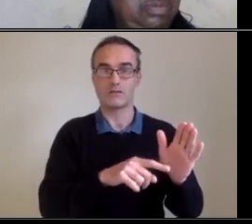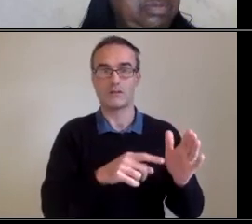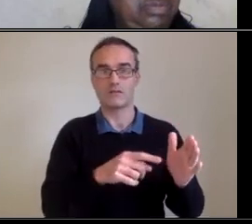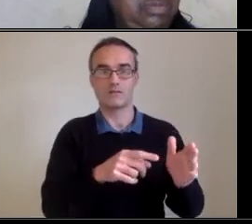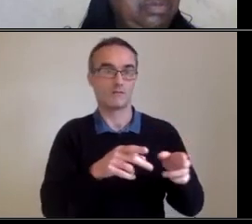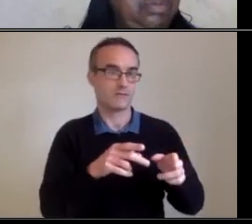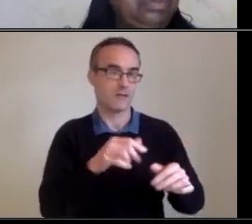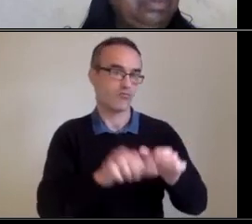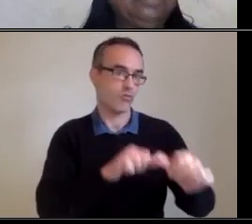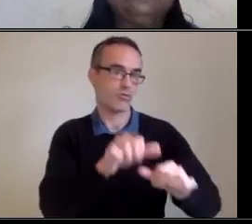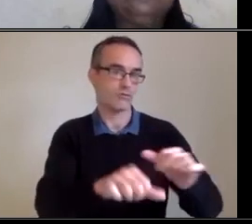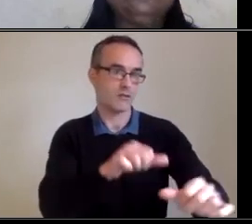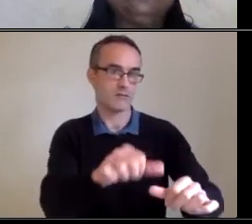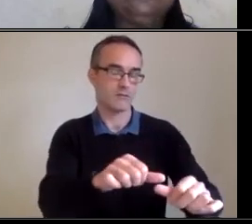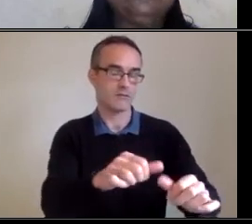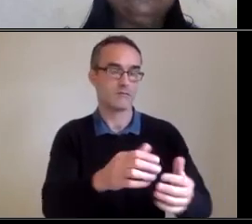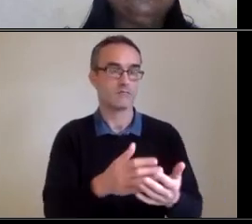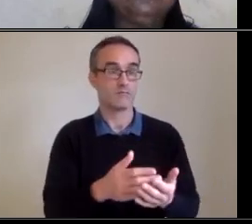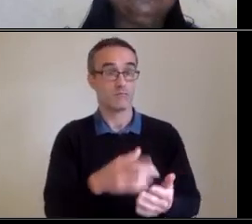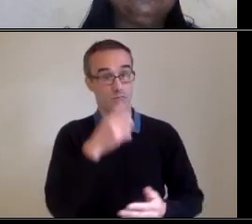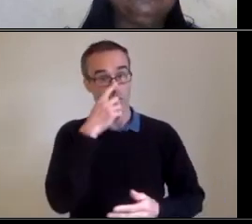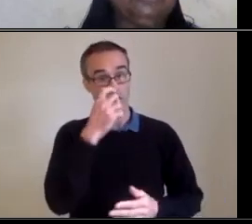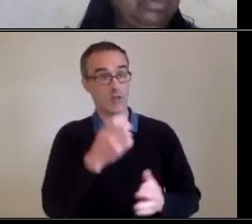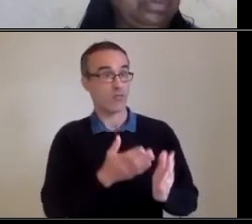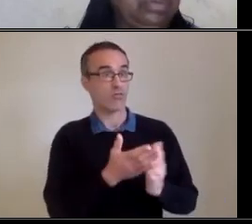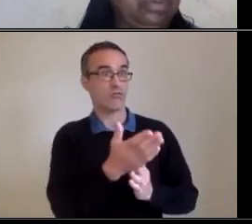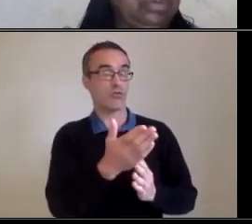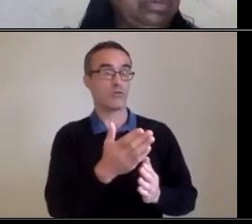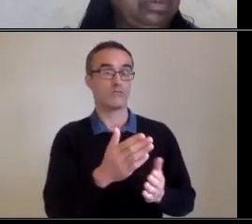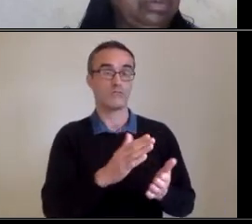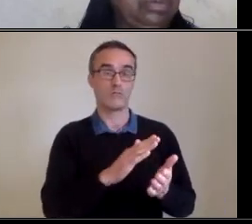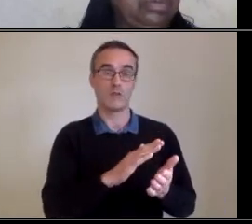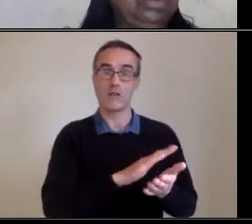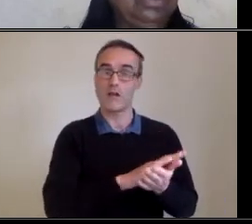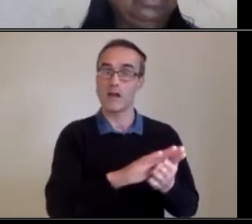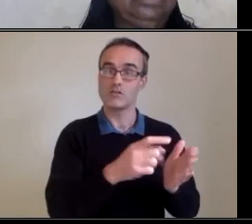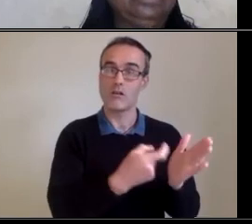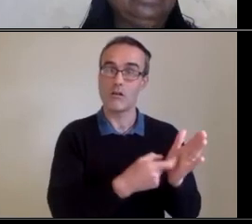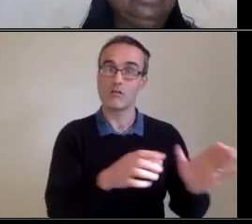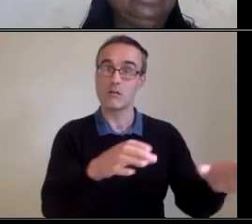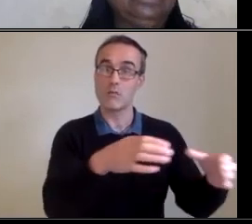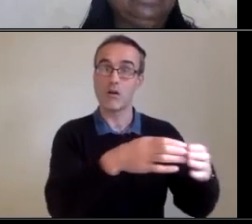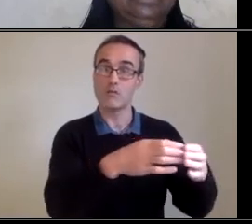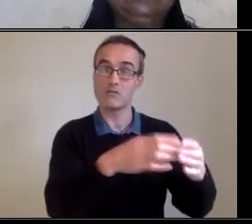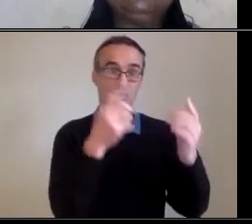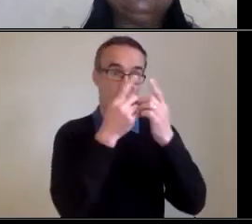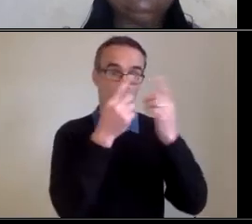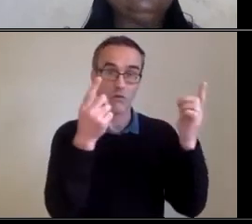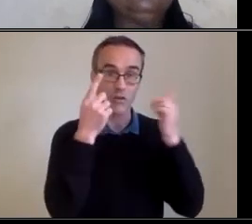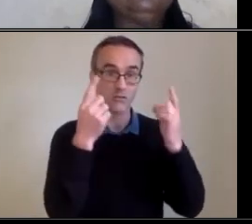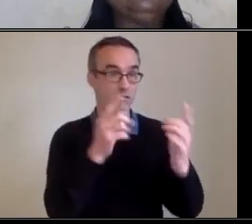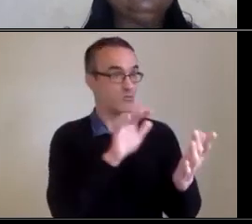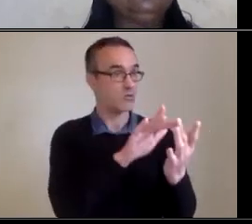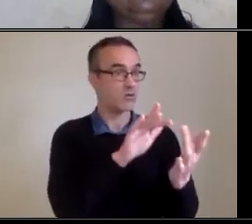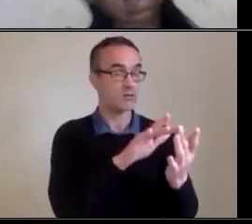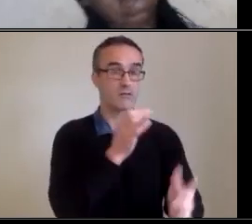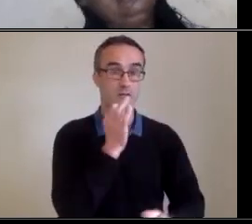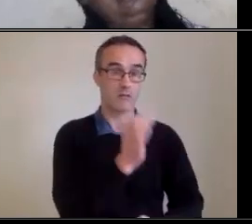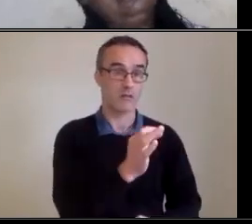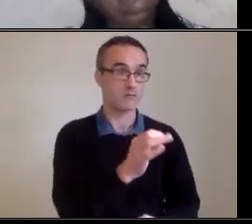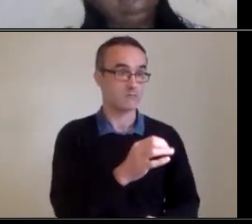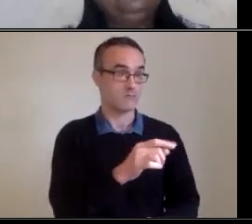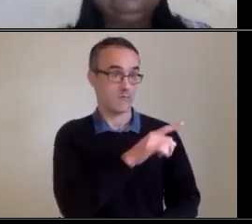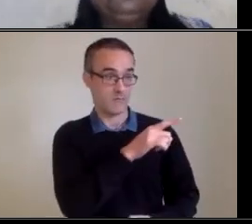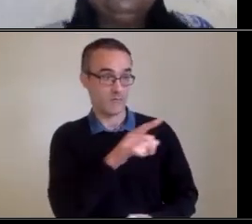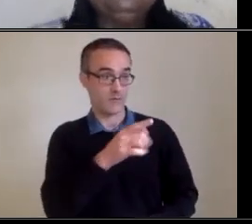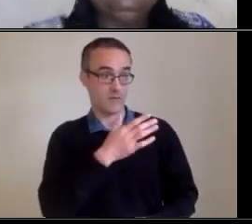through, for example, human resources departments at universities, where they are also looking to have more diverse hiring practices. And